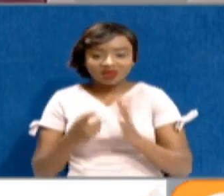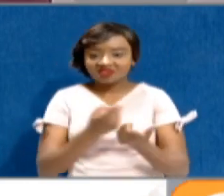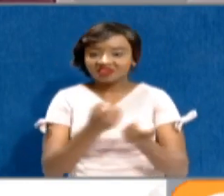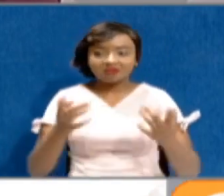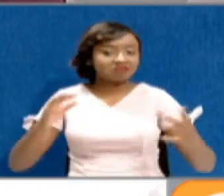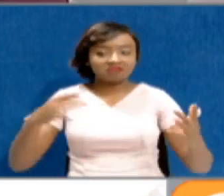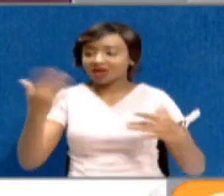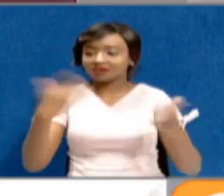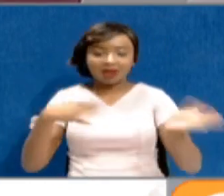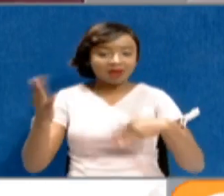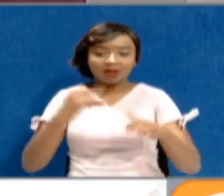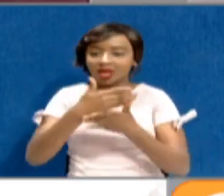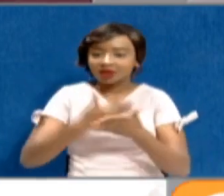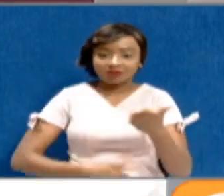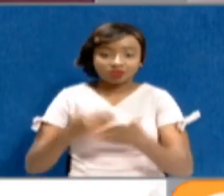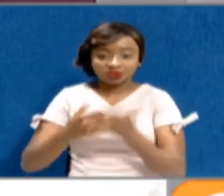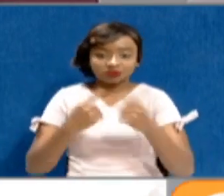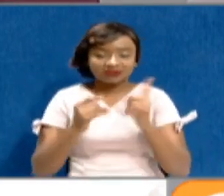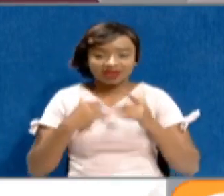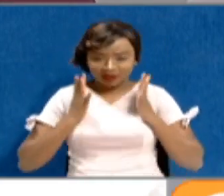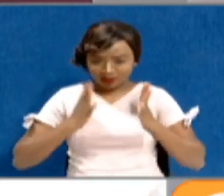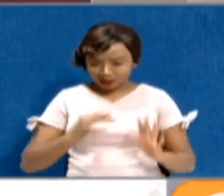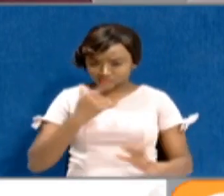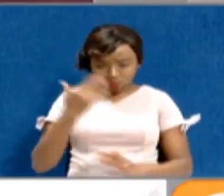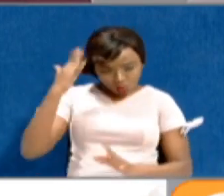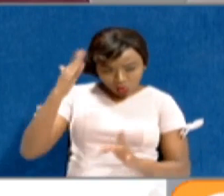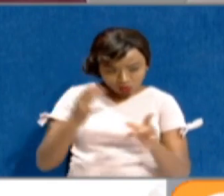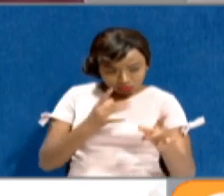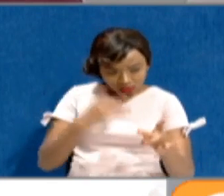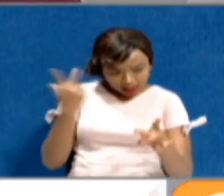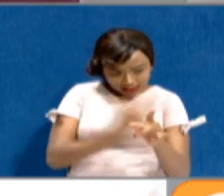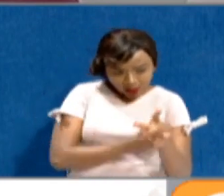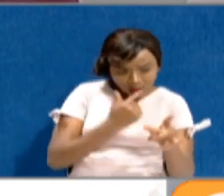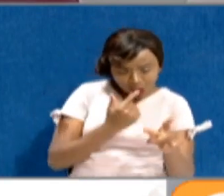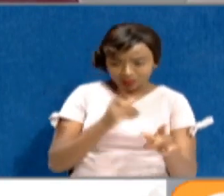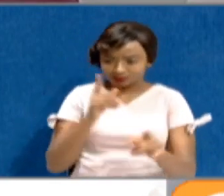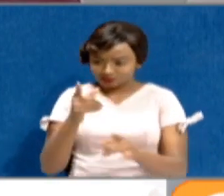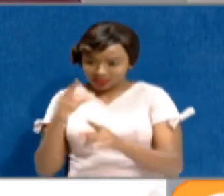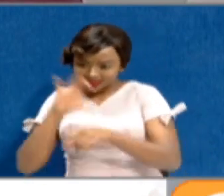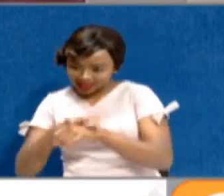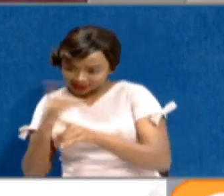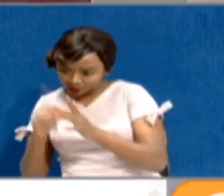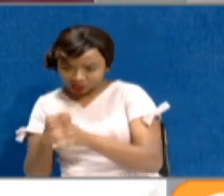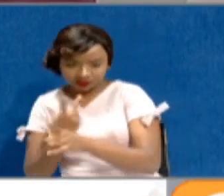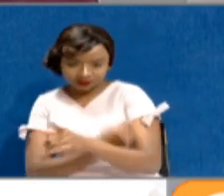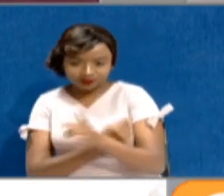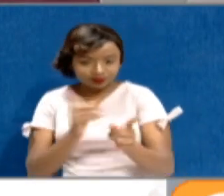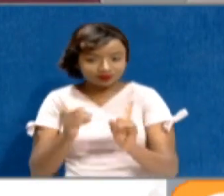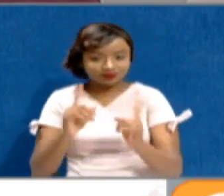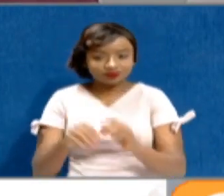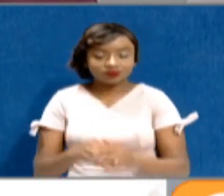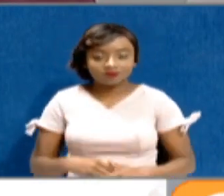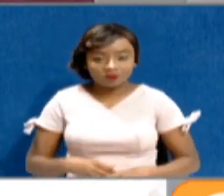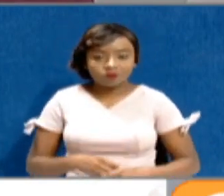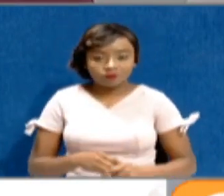any bias whatsoever. But of course, there's someone above them who understands who is getting what. All right? So this is taking a long period of time,